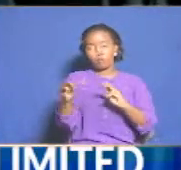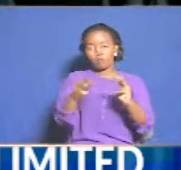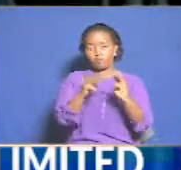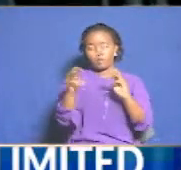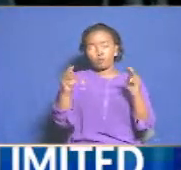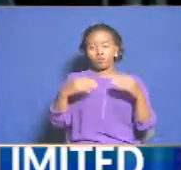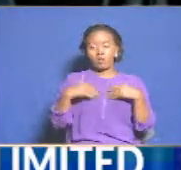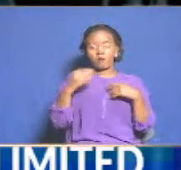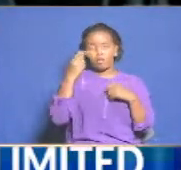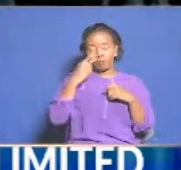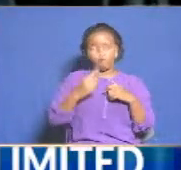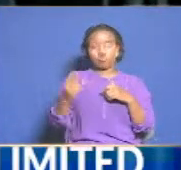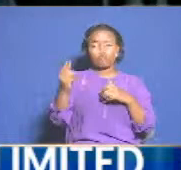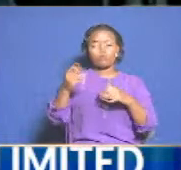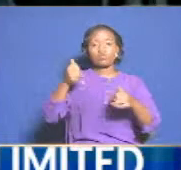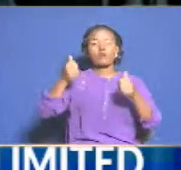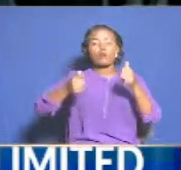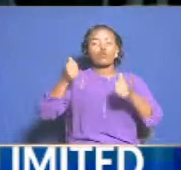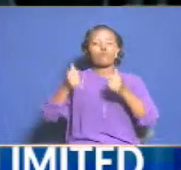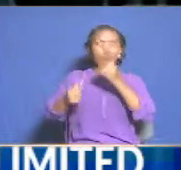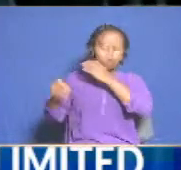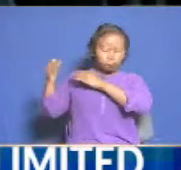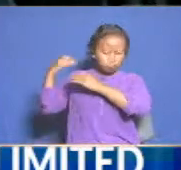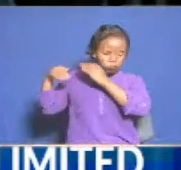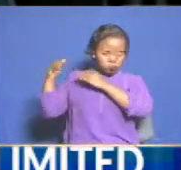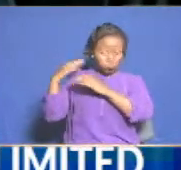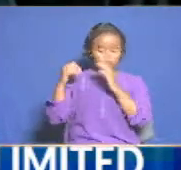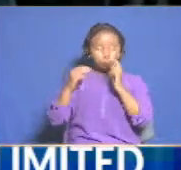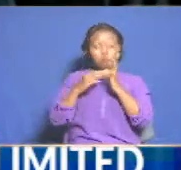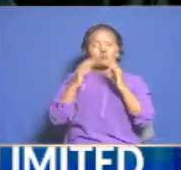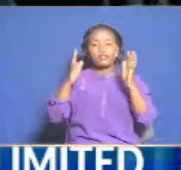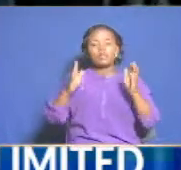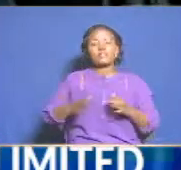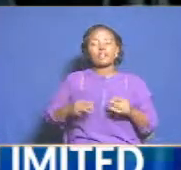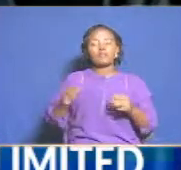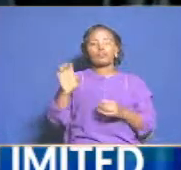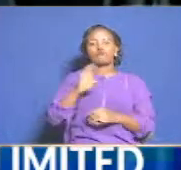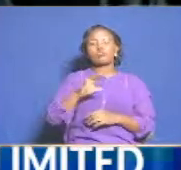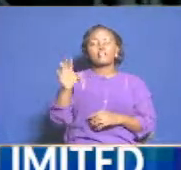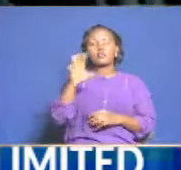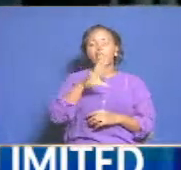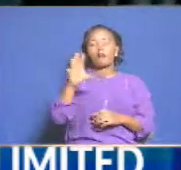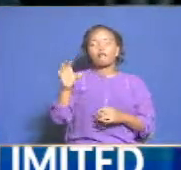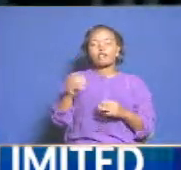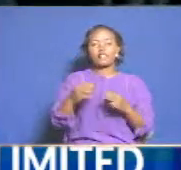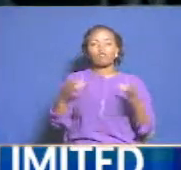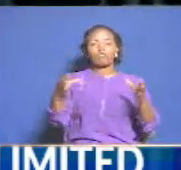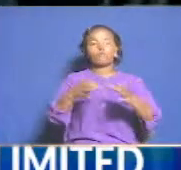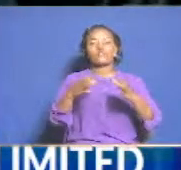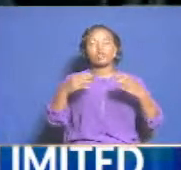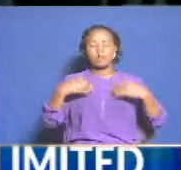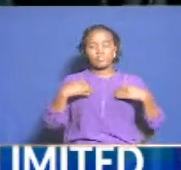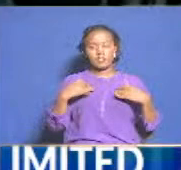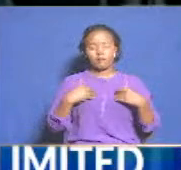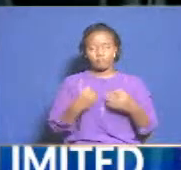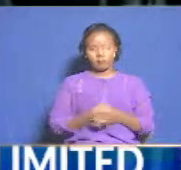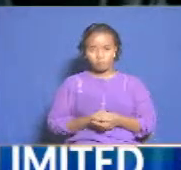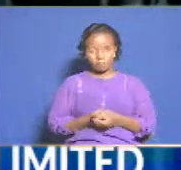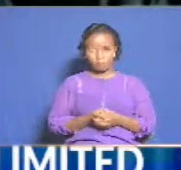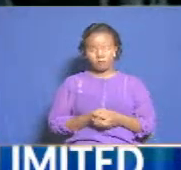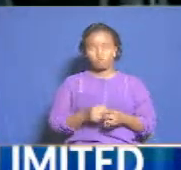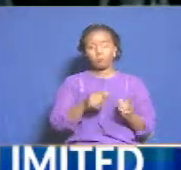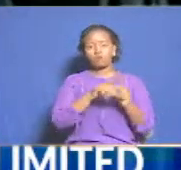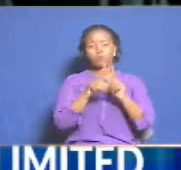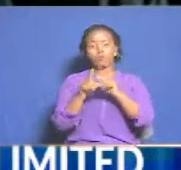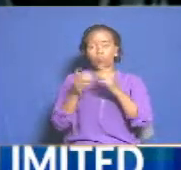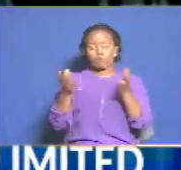the founding fathers of the East African community had. In concluding the remarks